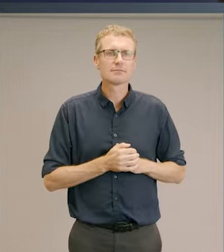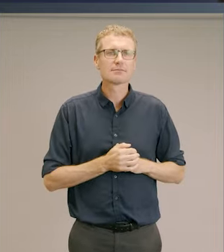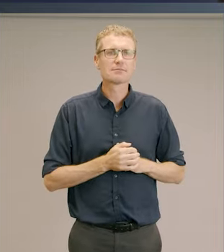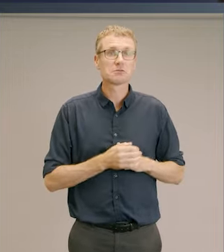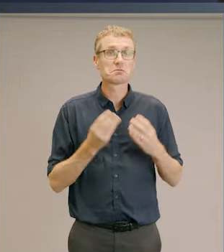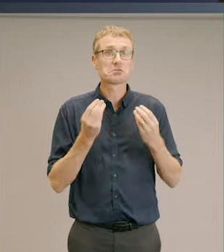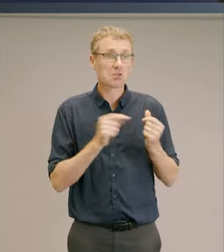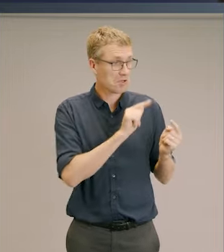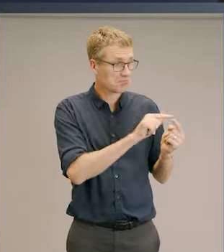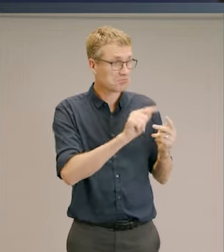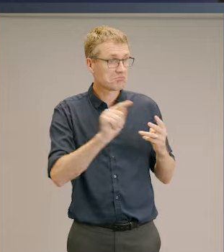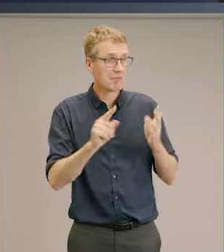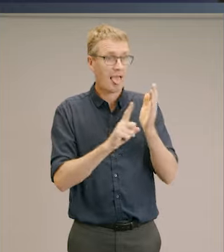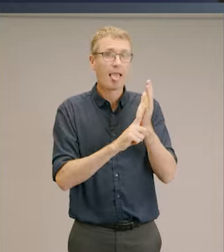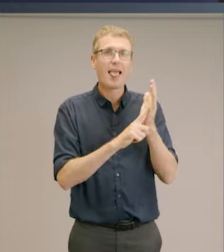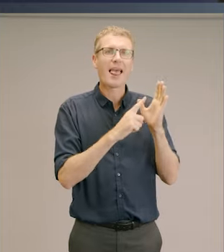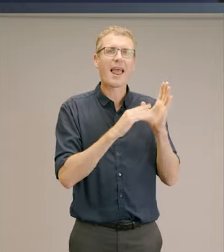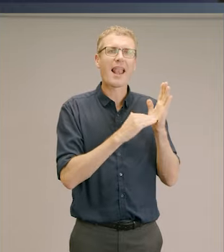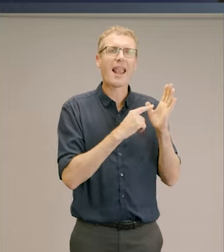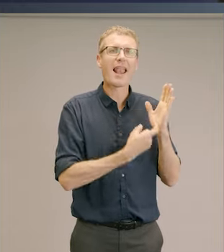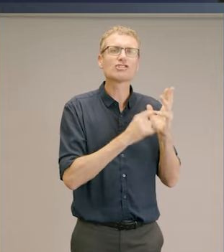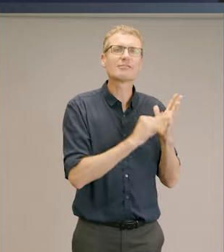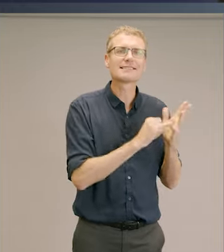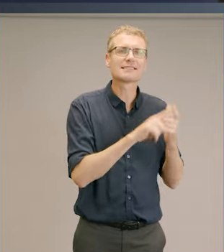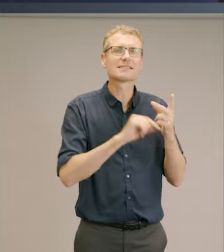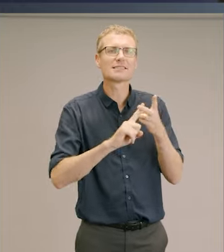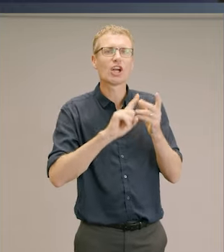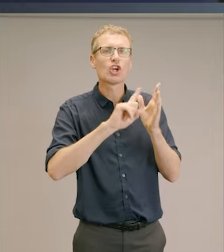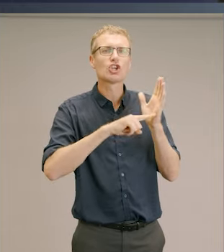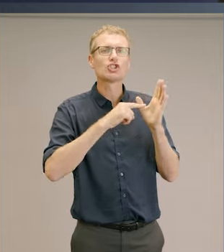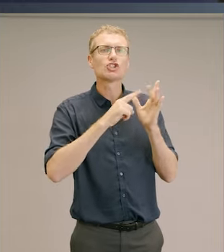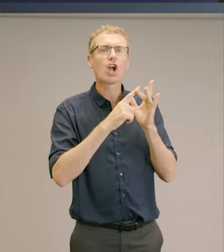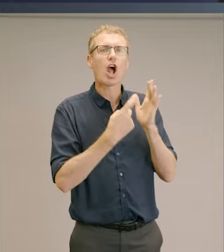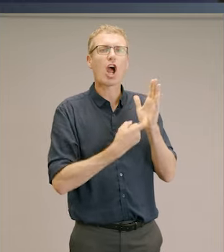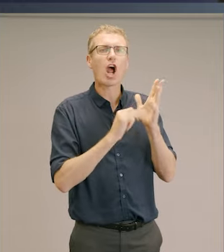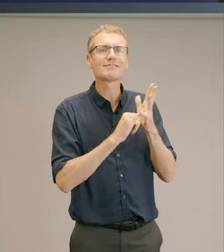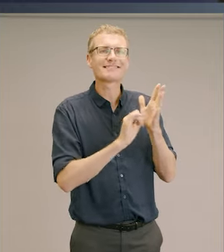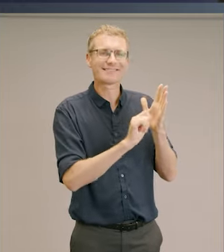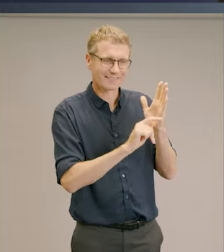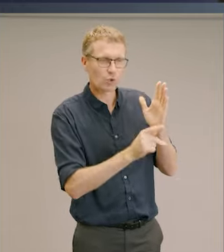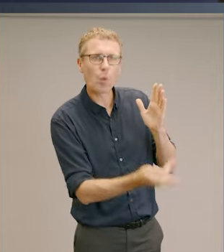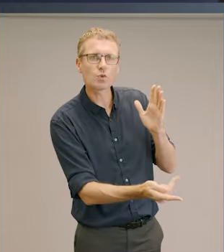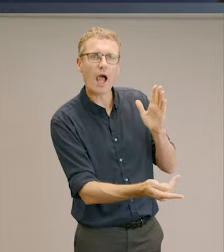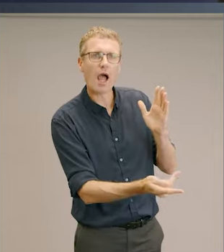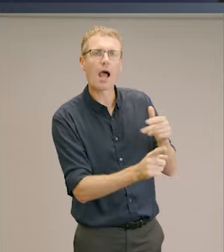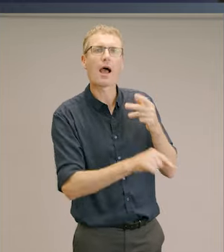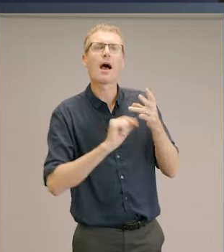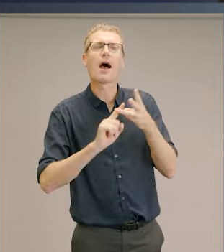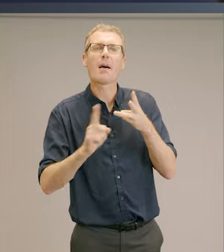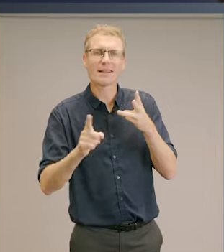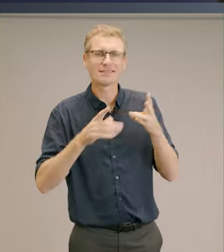the ways that he did that was in bringing people back to life. He showed that with Lazarus, with Jairus' daughter, and with the widow's